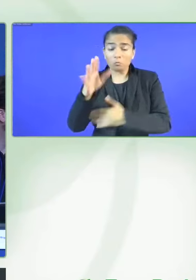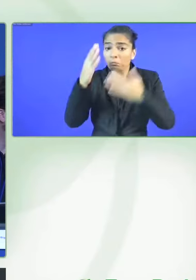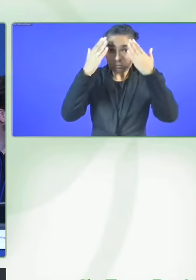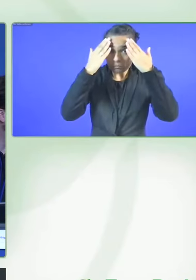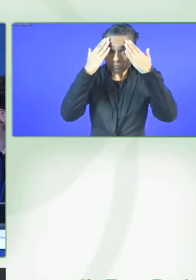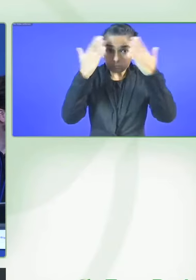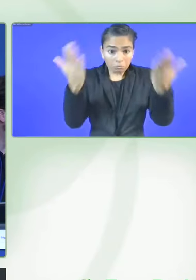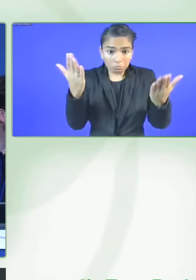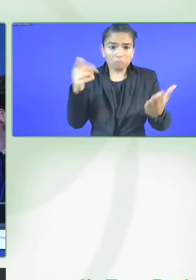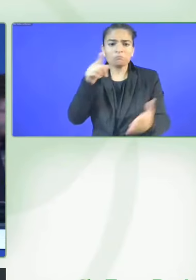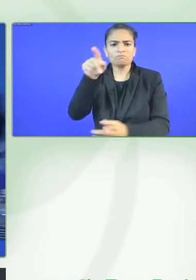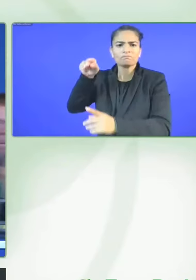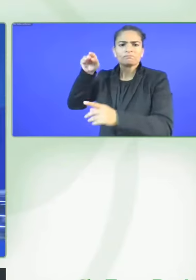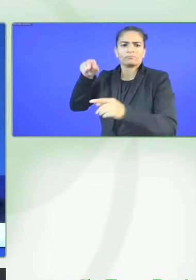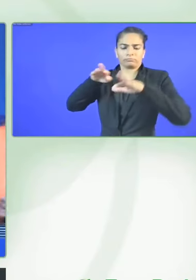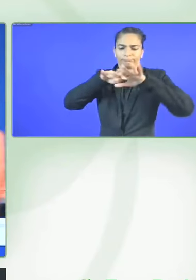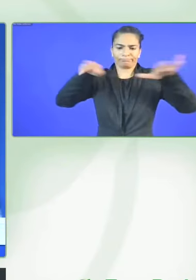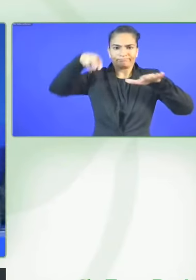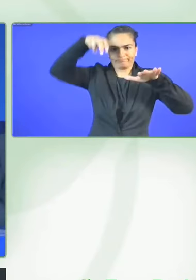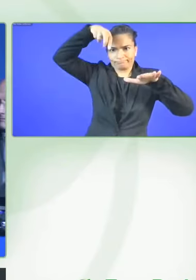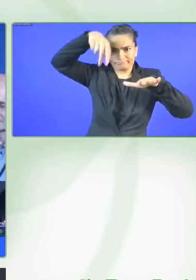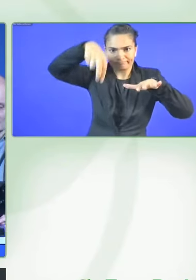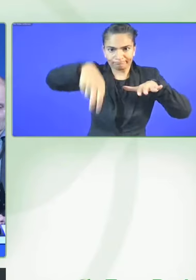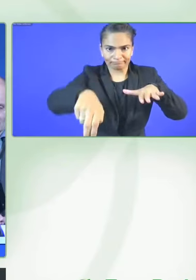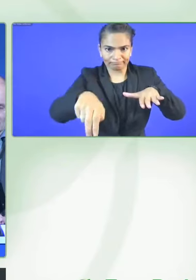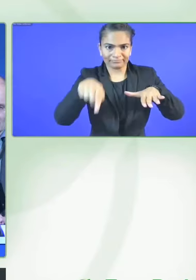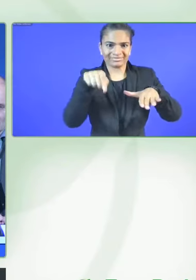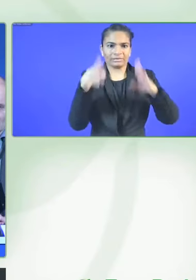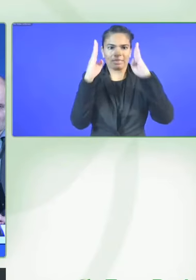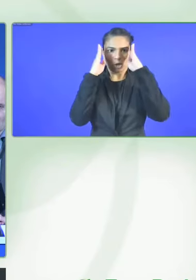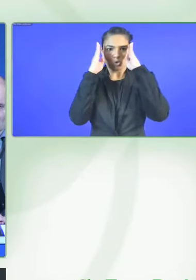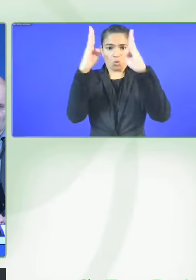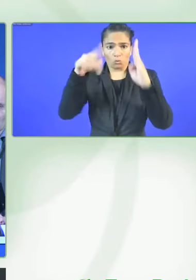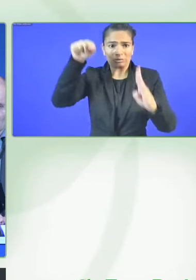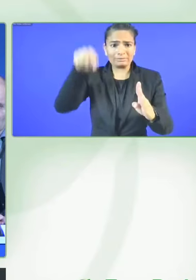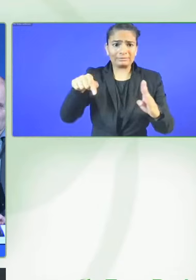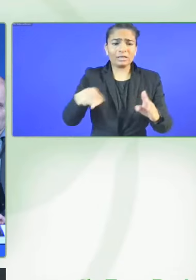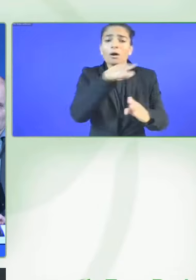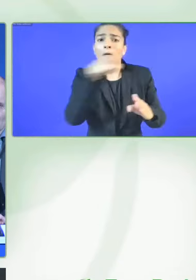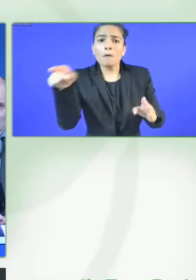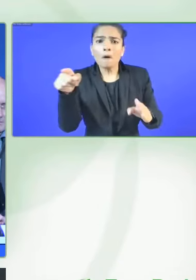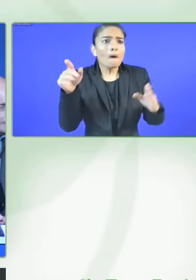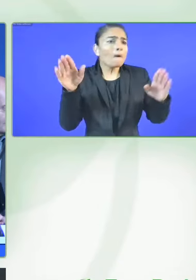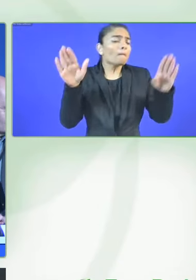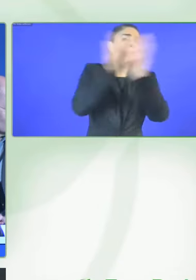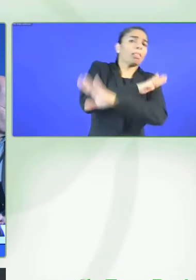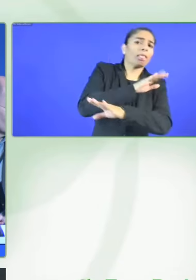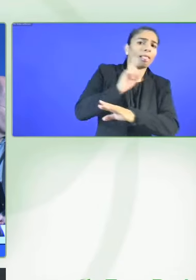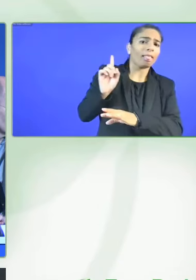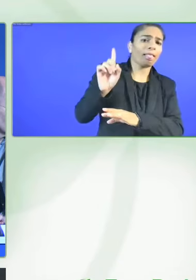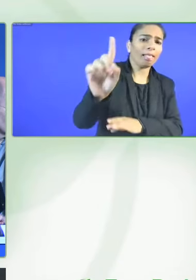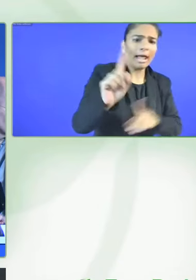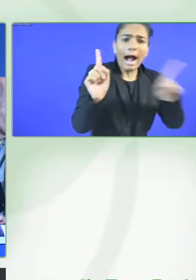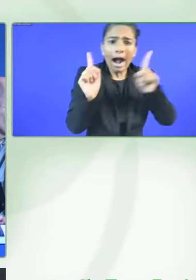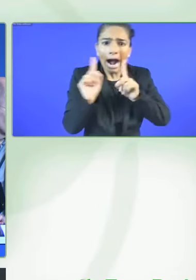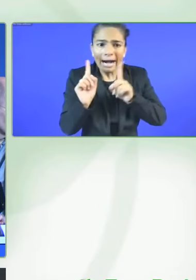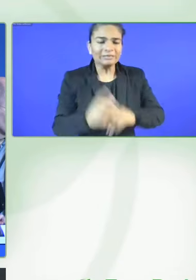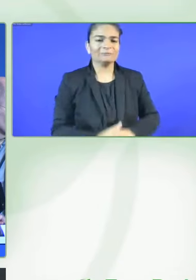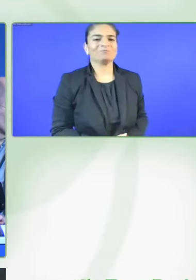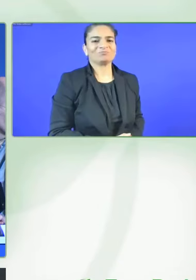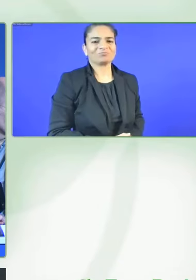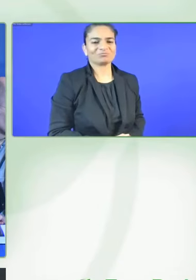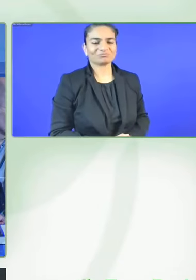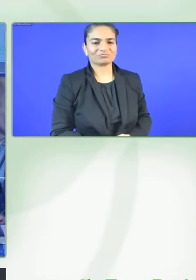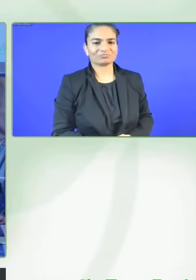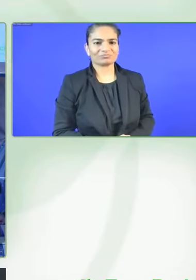Well, thank you so much. The second workshop is about transport. Gerald, could you please? Thank you very